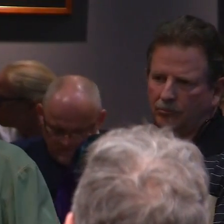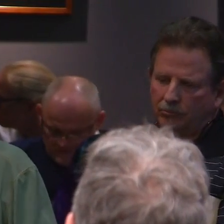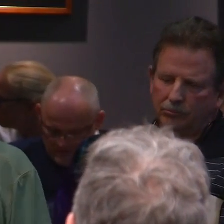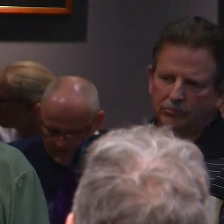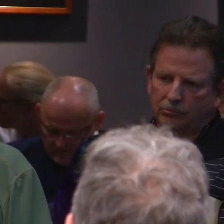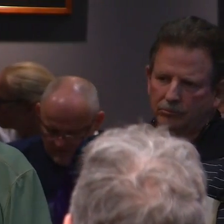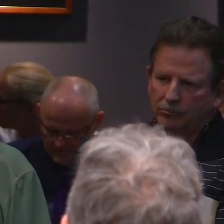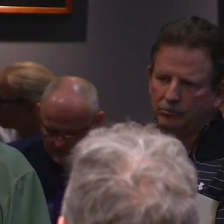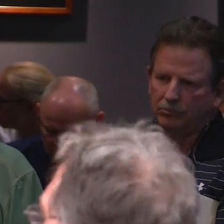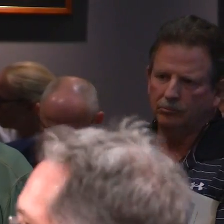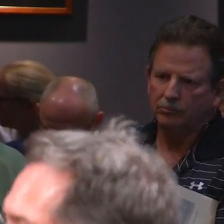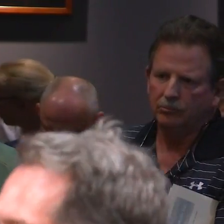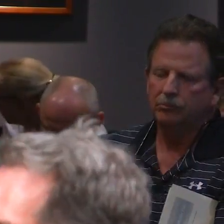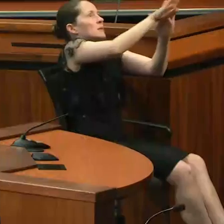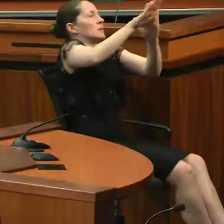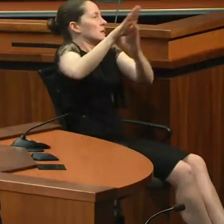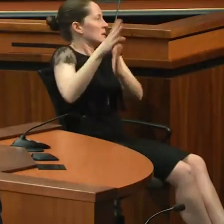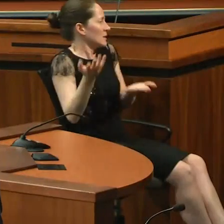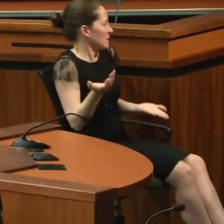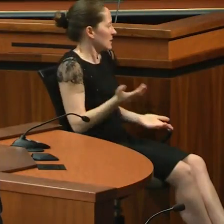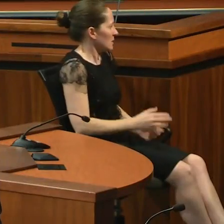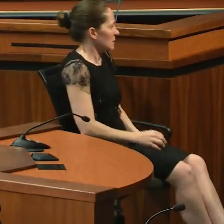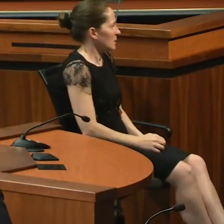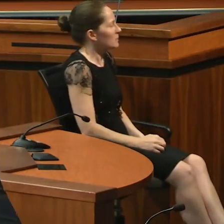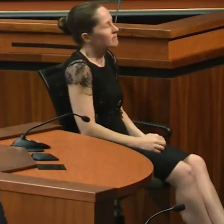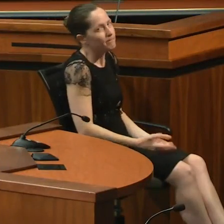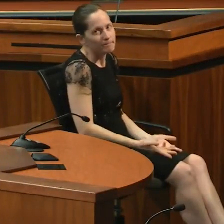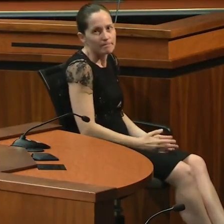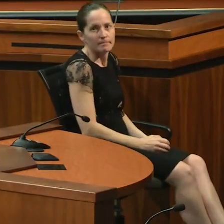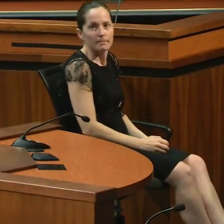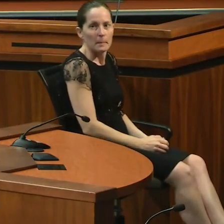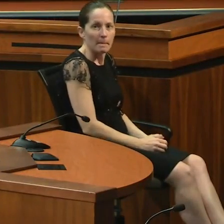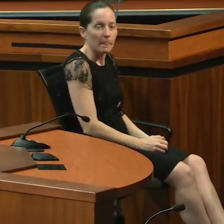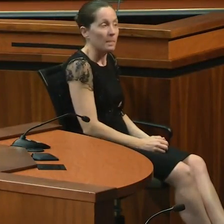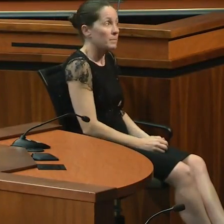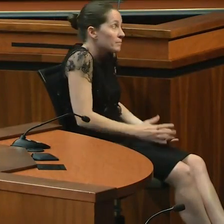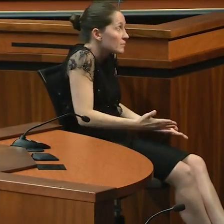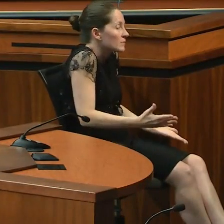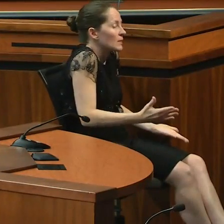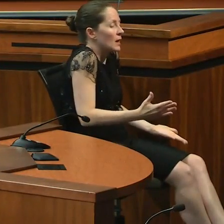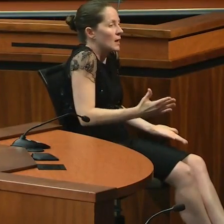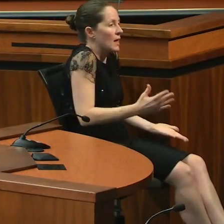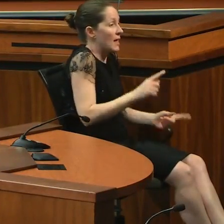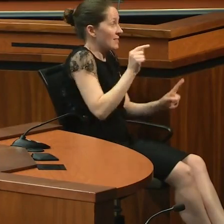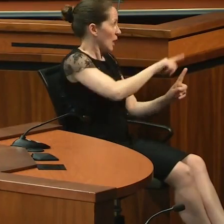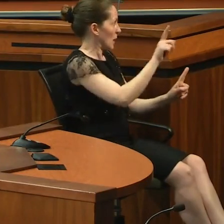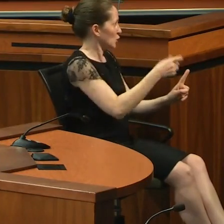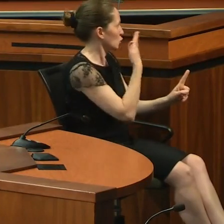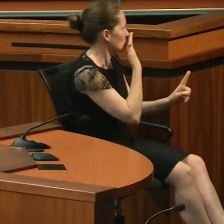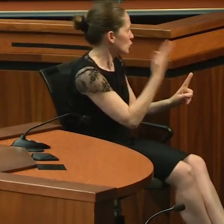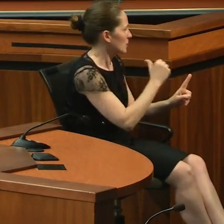speak? I mean, I would have to say that question is beyond the scope of my role in this. I think that's I understand,